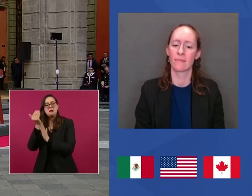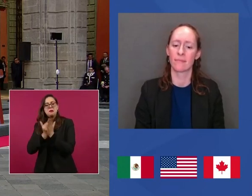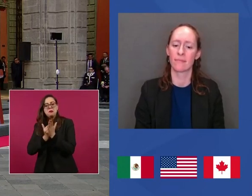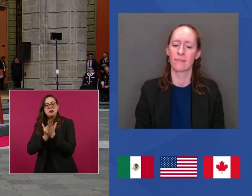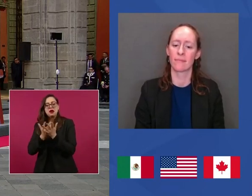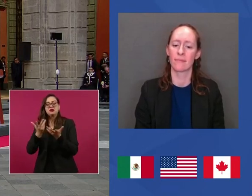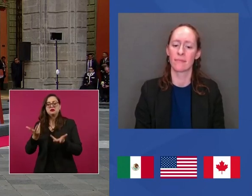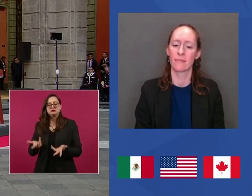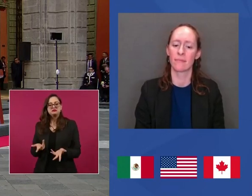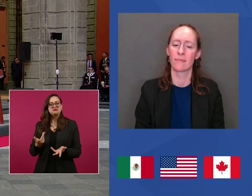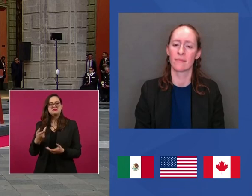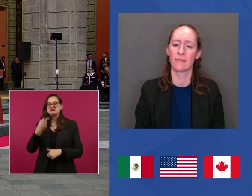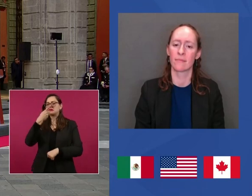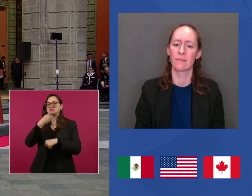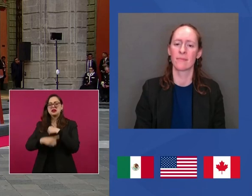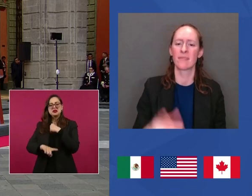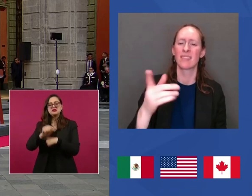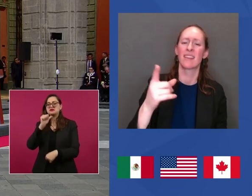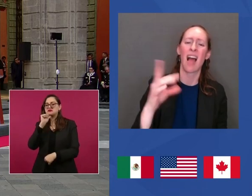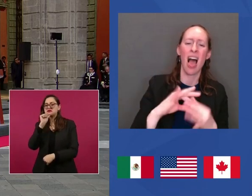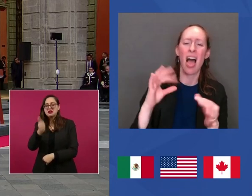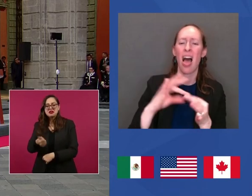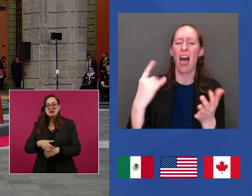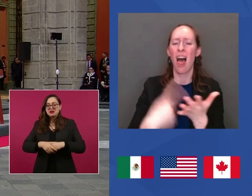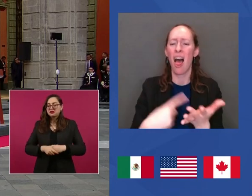That's it. But they're not bad.